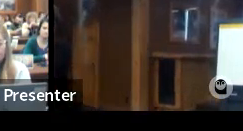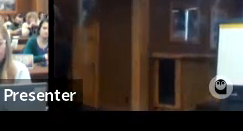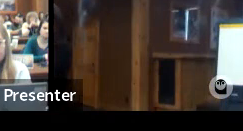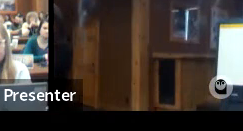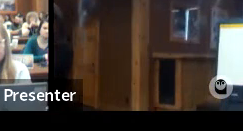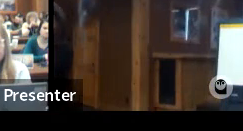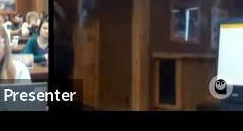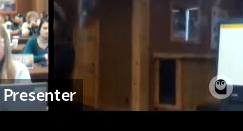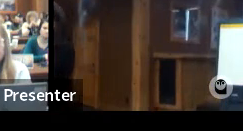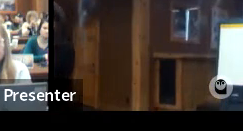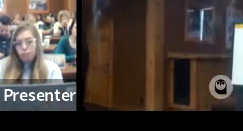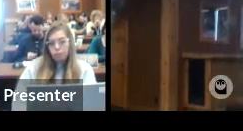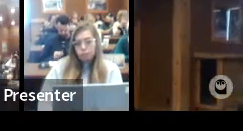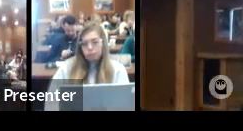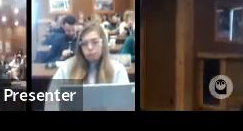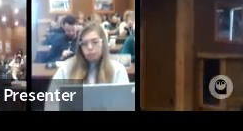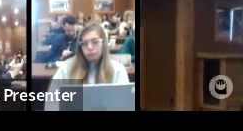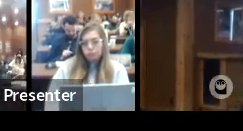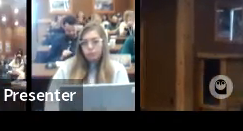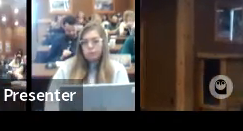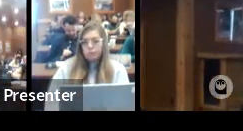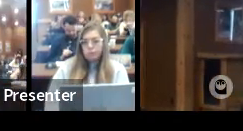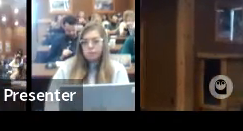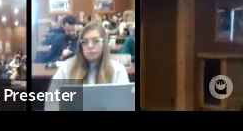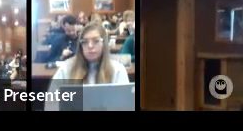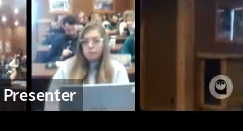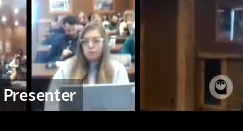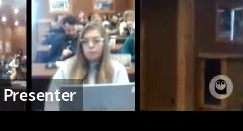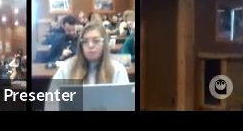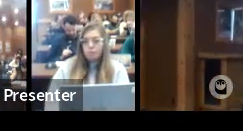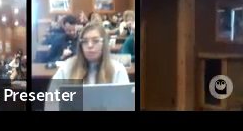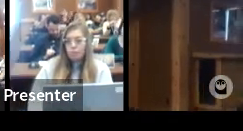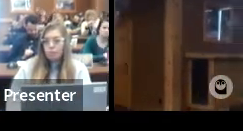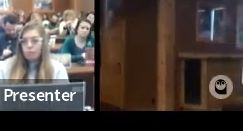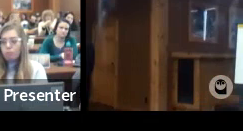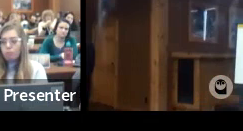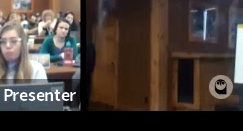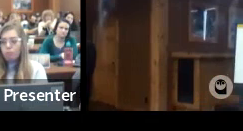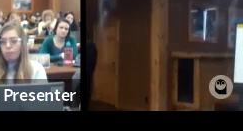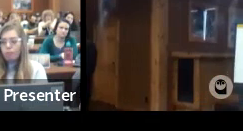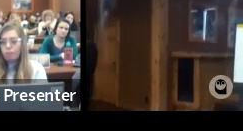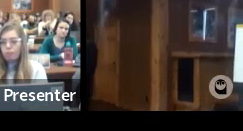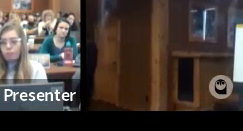tell the whole story. Just as people, we'd like to get up there understanding,